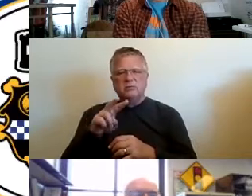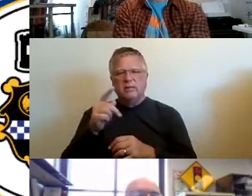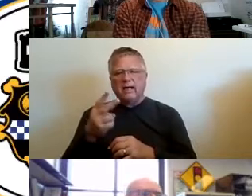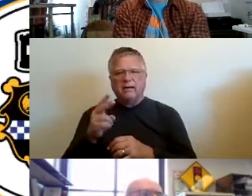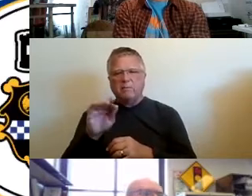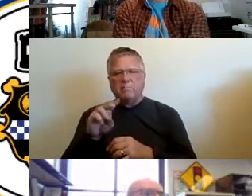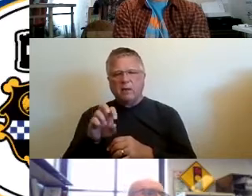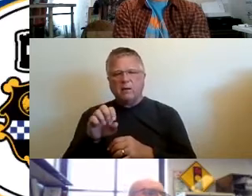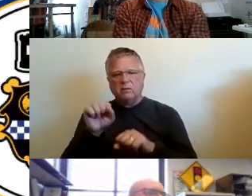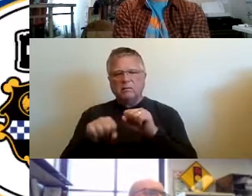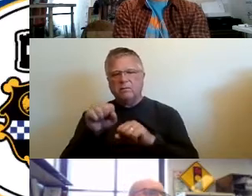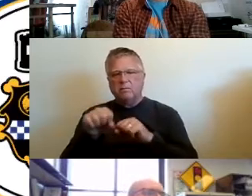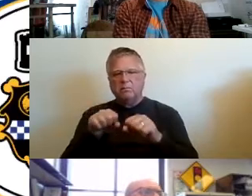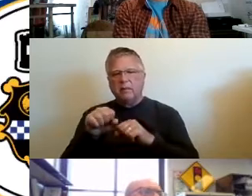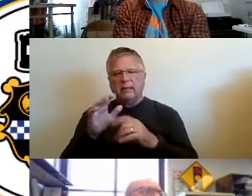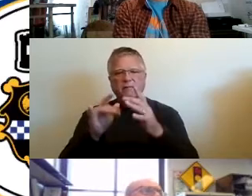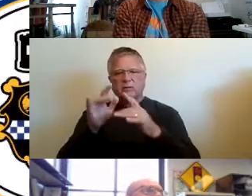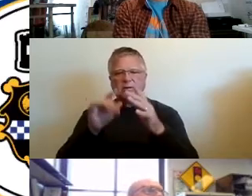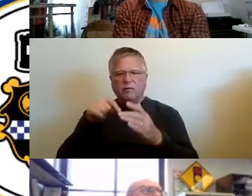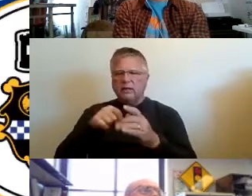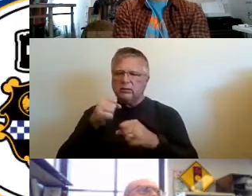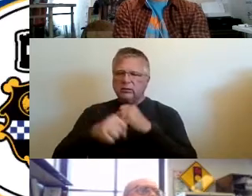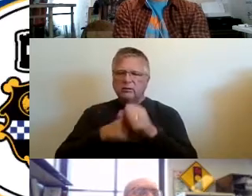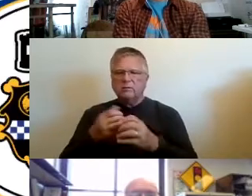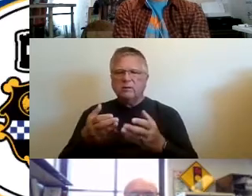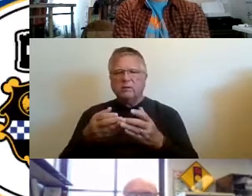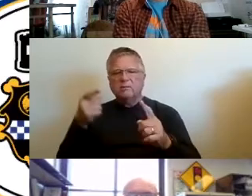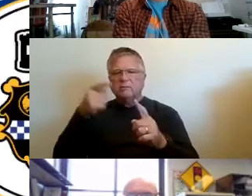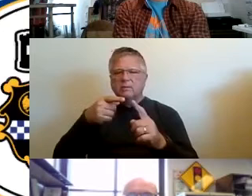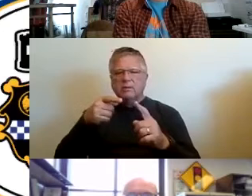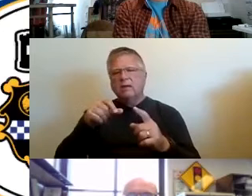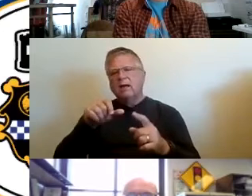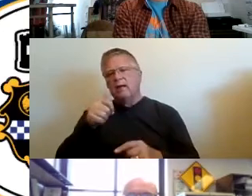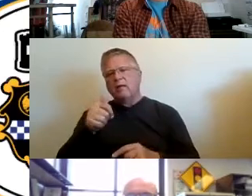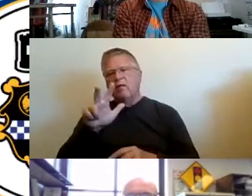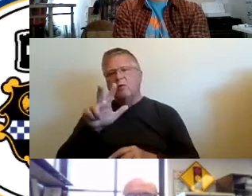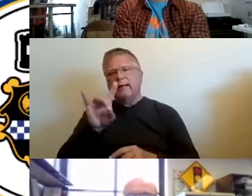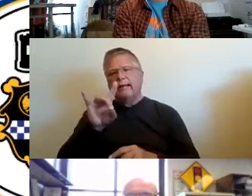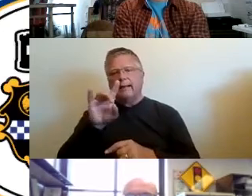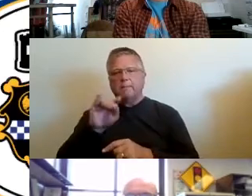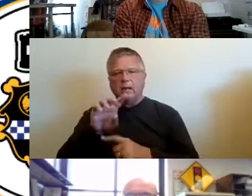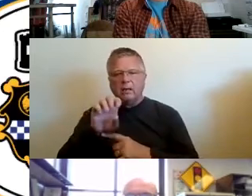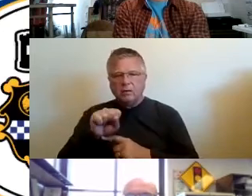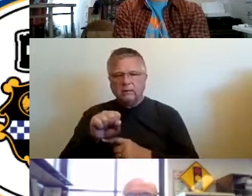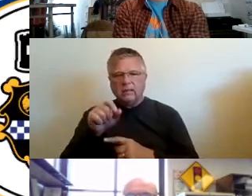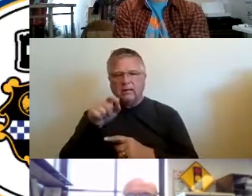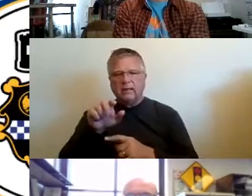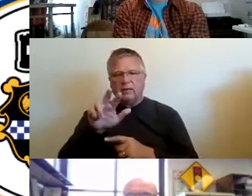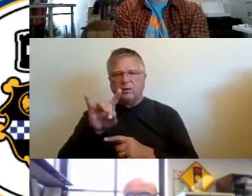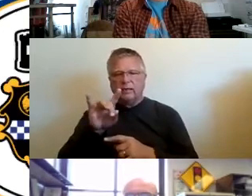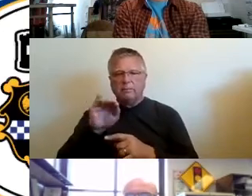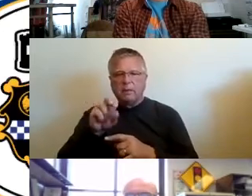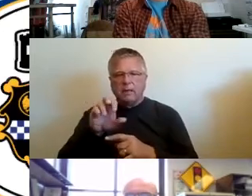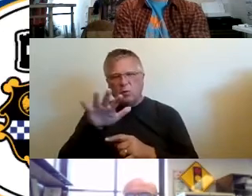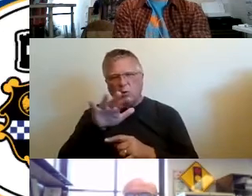of bike infrastructure. And for this year, we have a target to get another 38 miles. And on that 38 mile, approximately 8